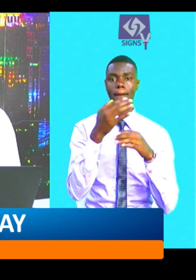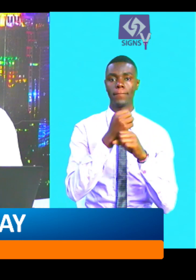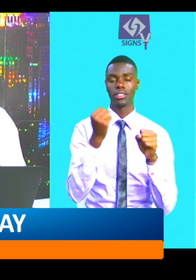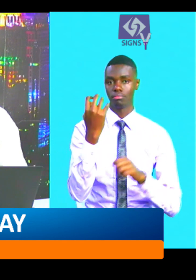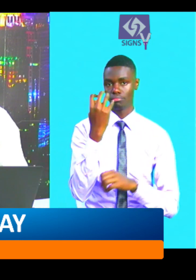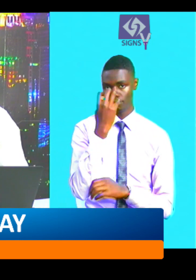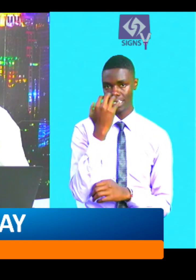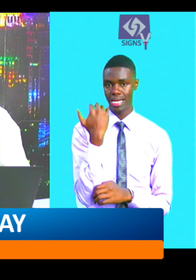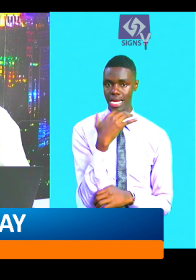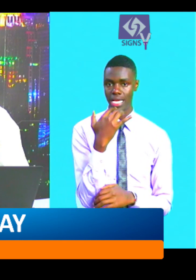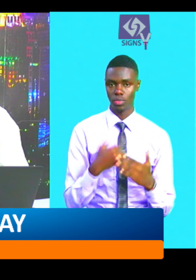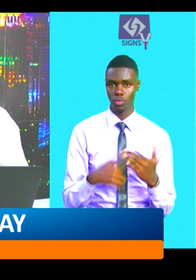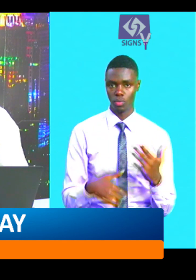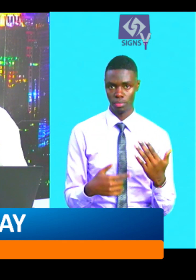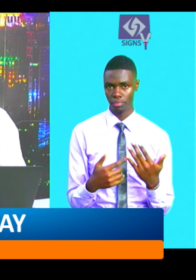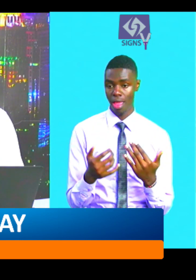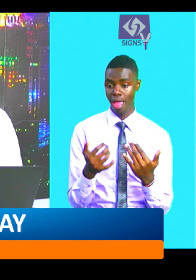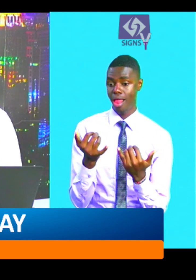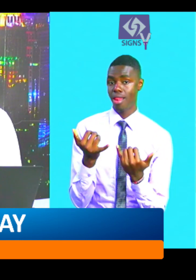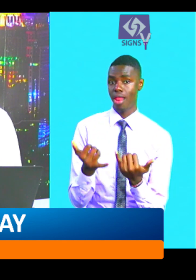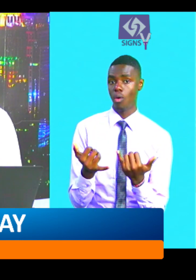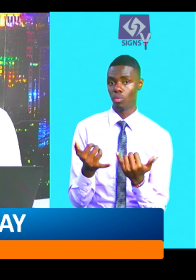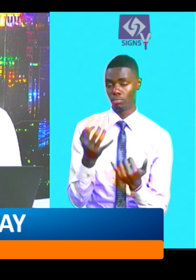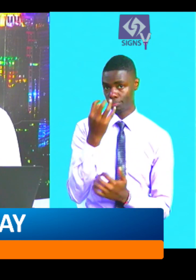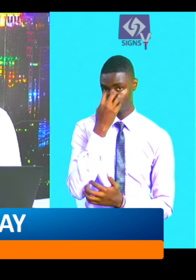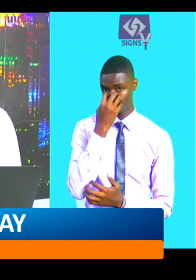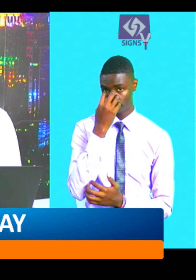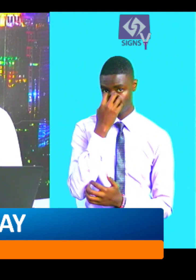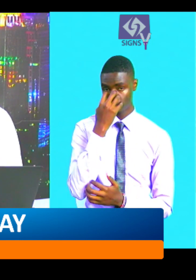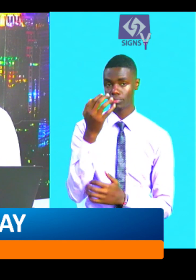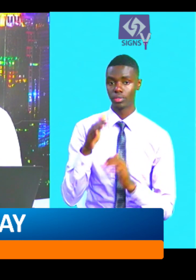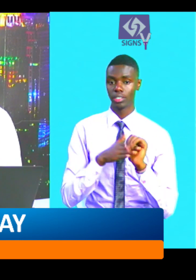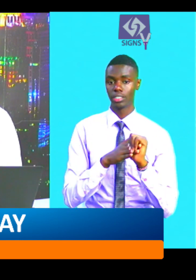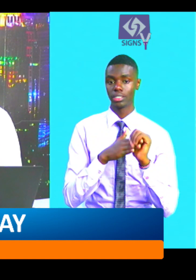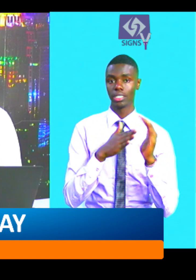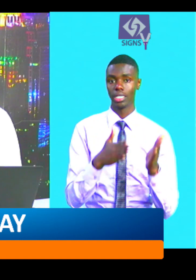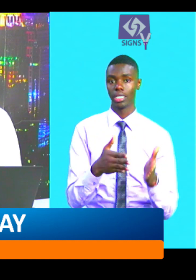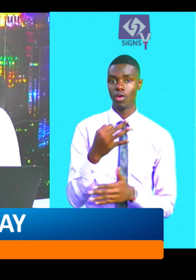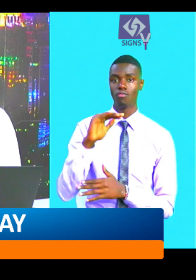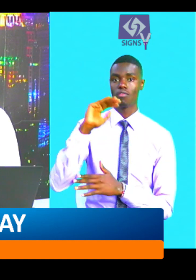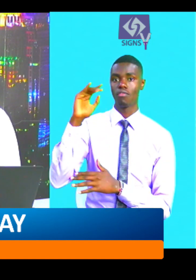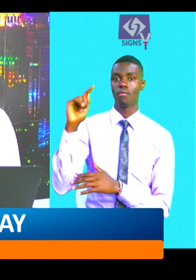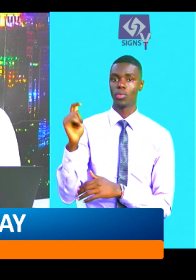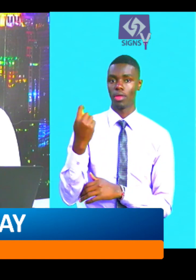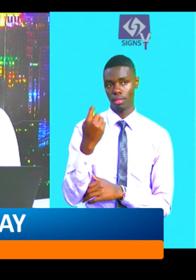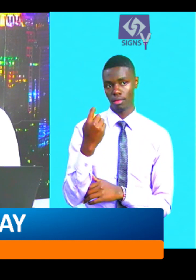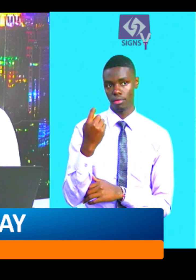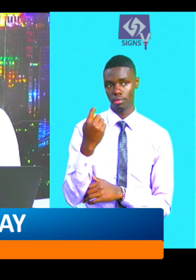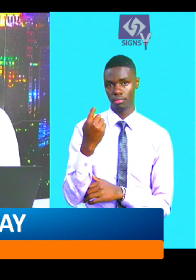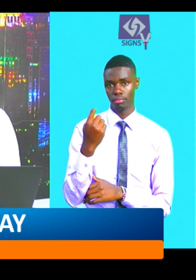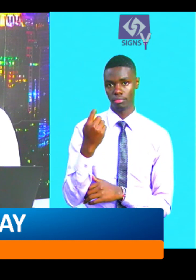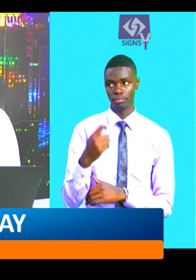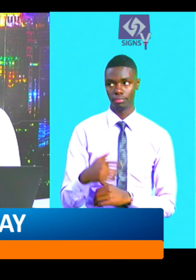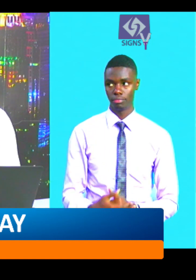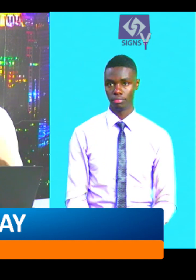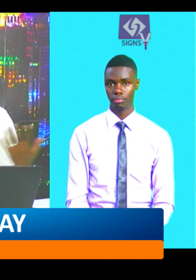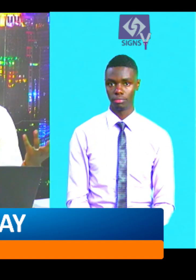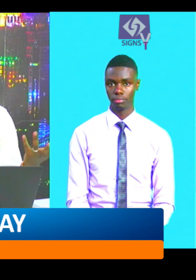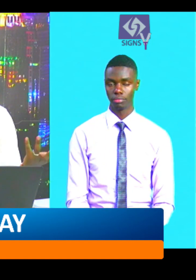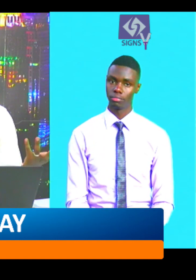And I think that would link into what Deputy President Rigathi Gachagua said, that now William Ruto is the defunct leader